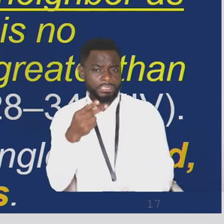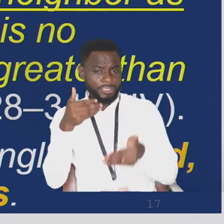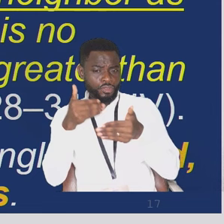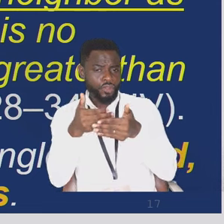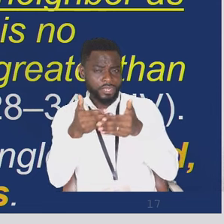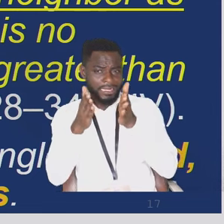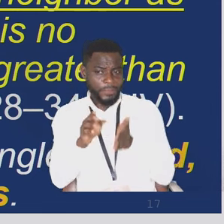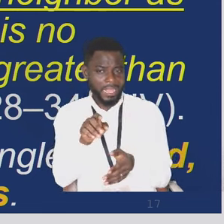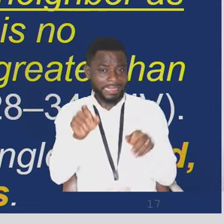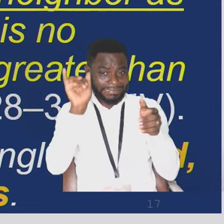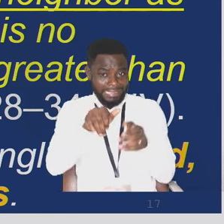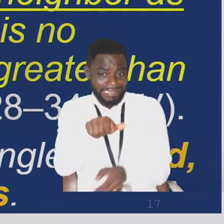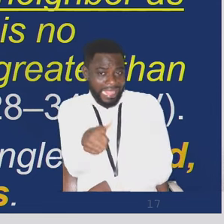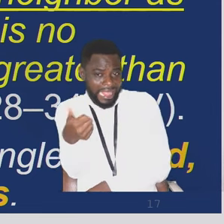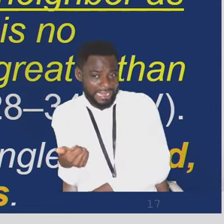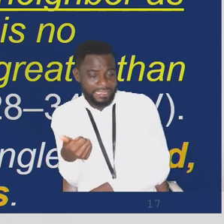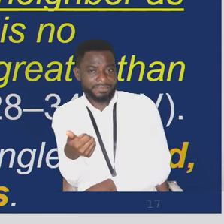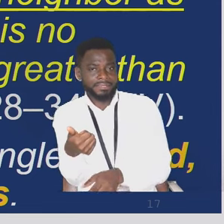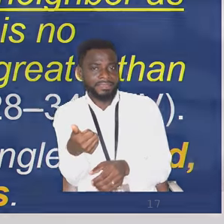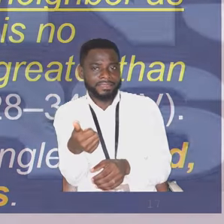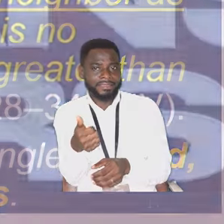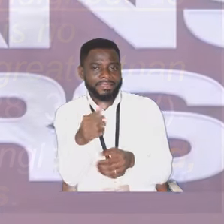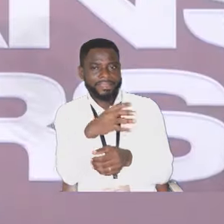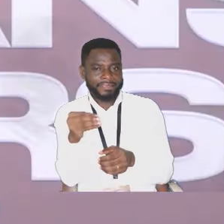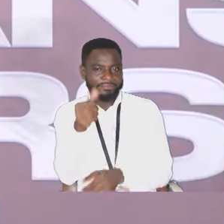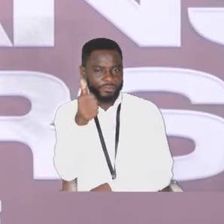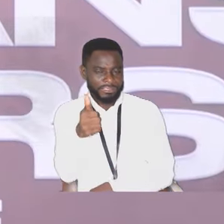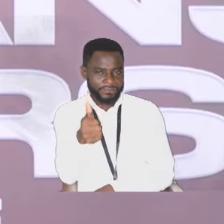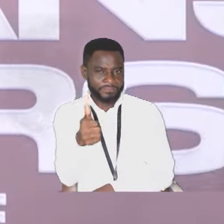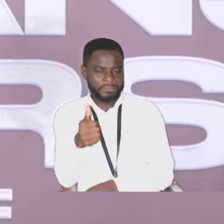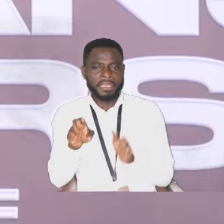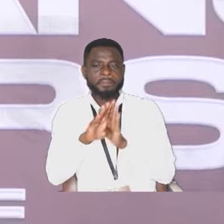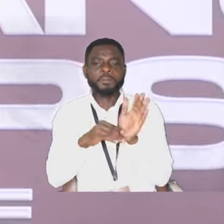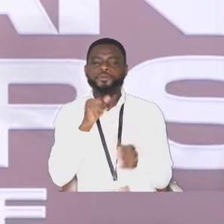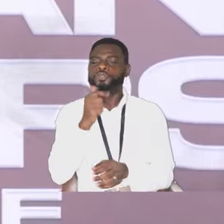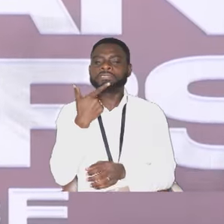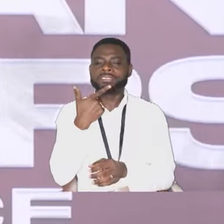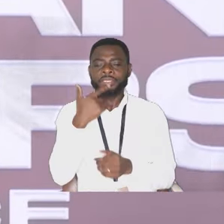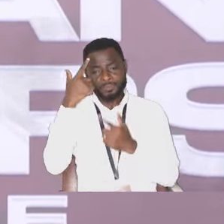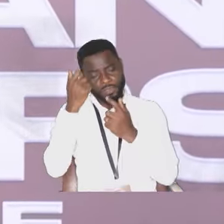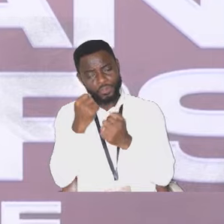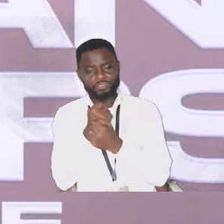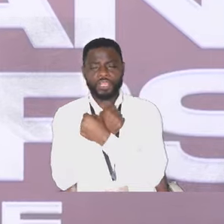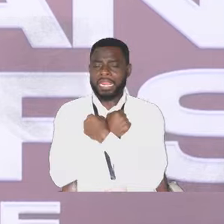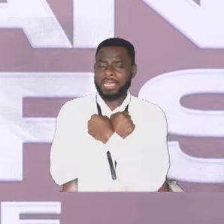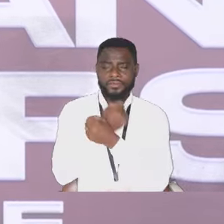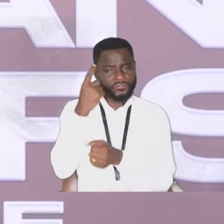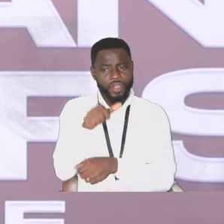others, and then yourself. So the Bible does not tell you that because of your love for other people, you